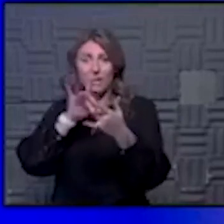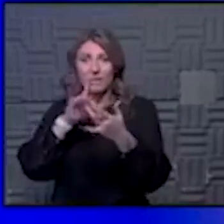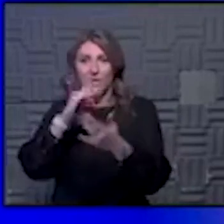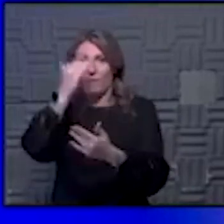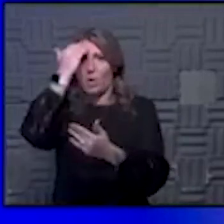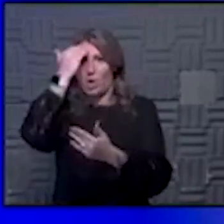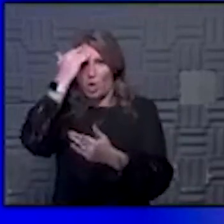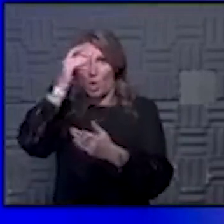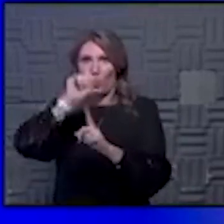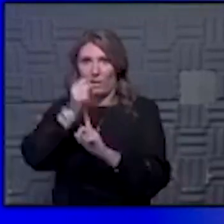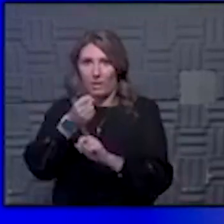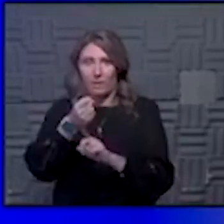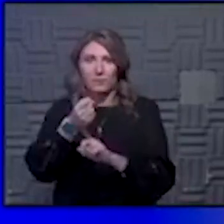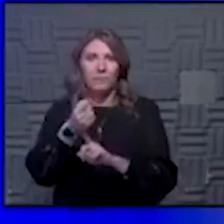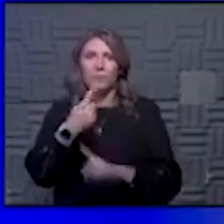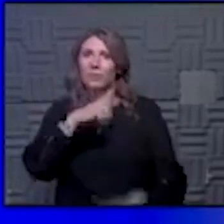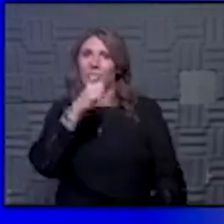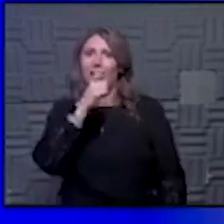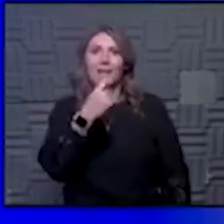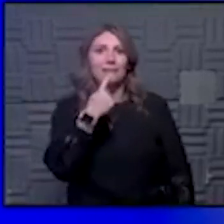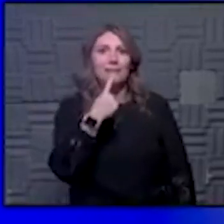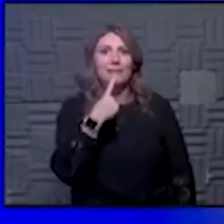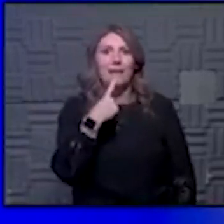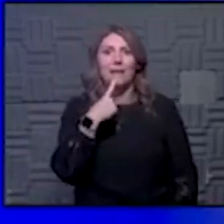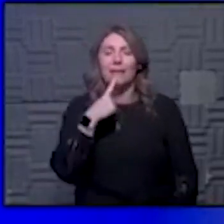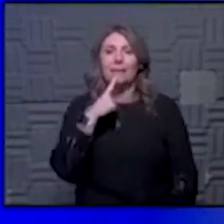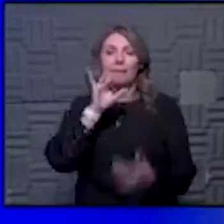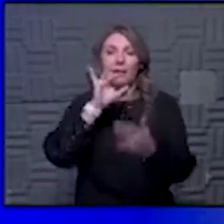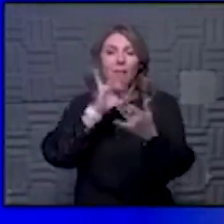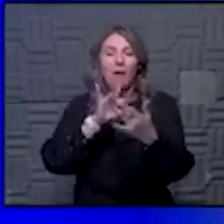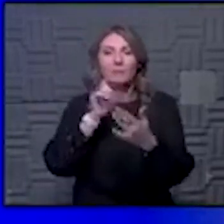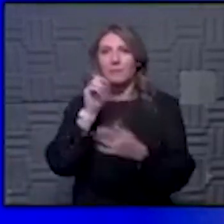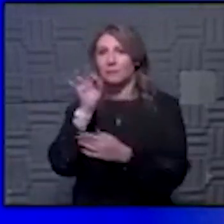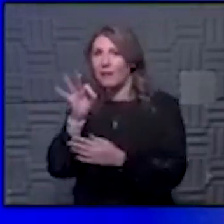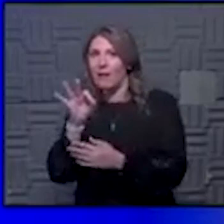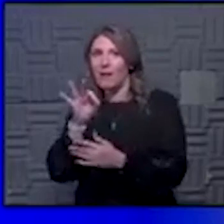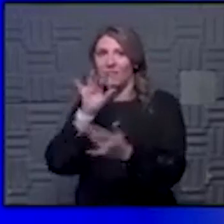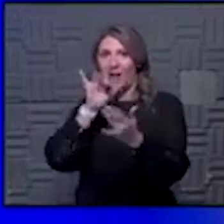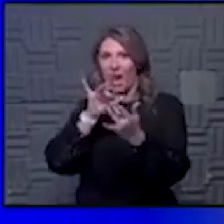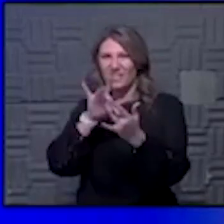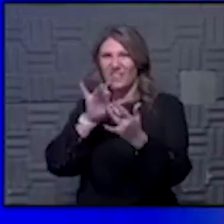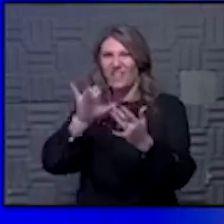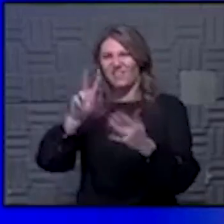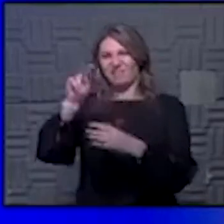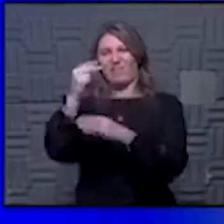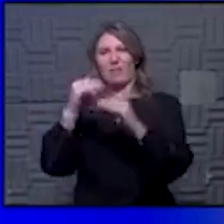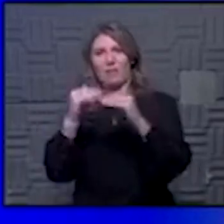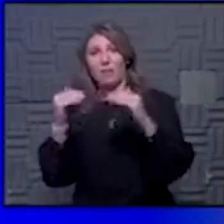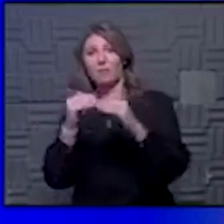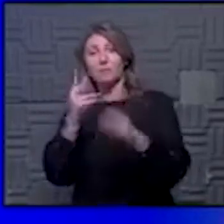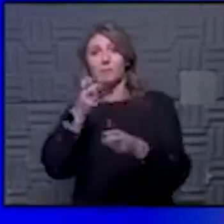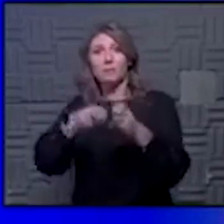case. We haven't been saying the contact of the contact, that second level. It is difficult because we know that